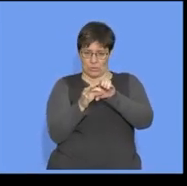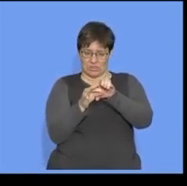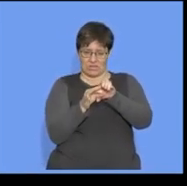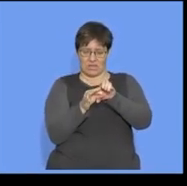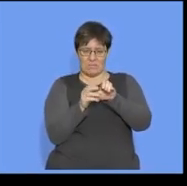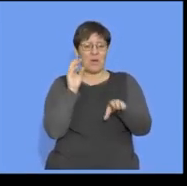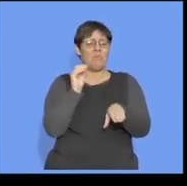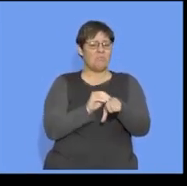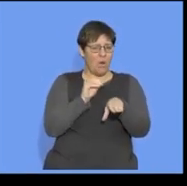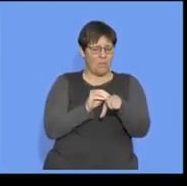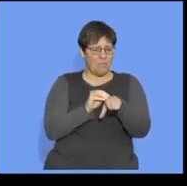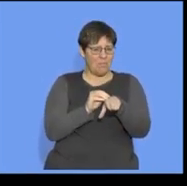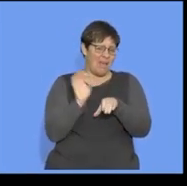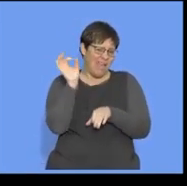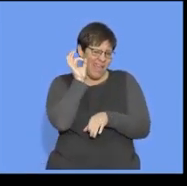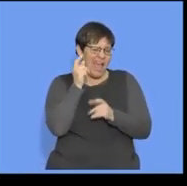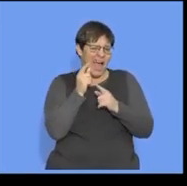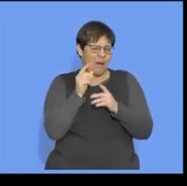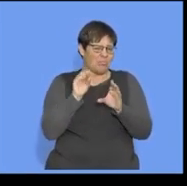got a problem with hearing.